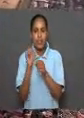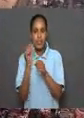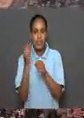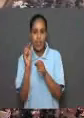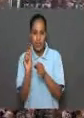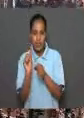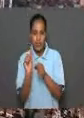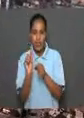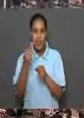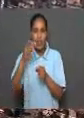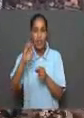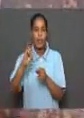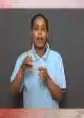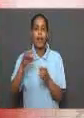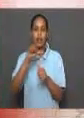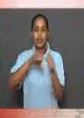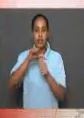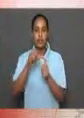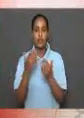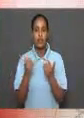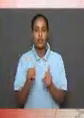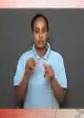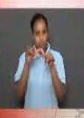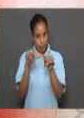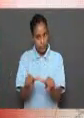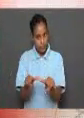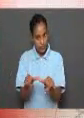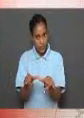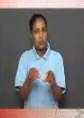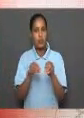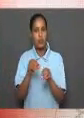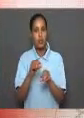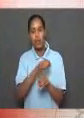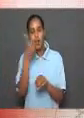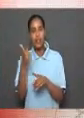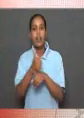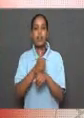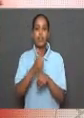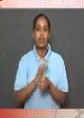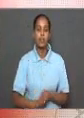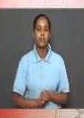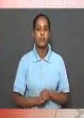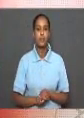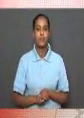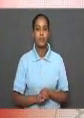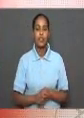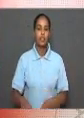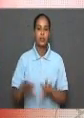tiny helium atoms. Let us pause for a moment and do another